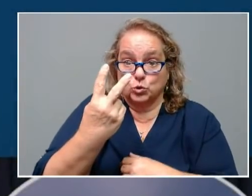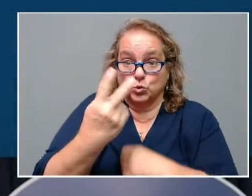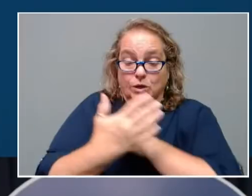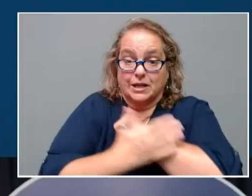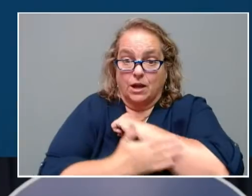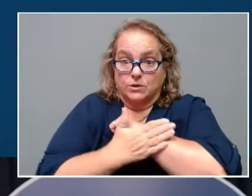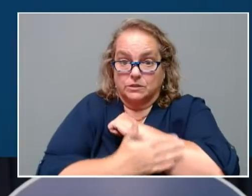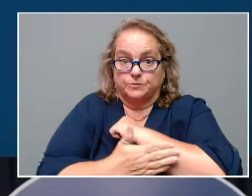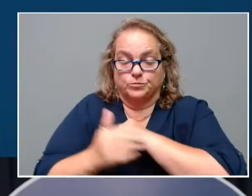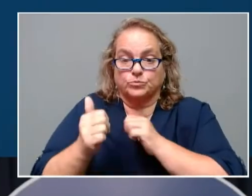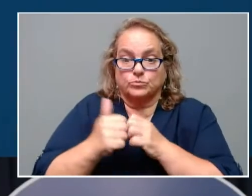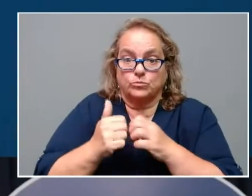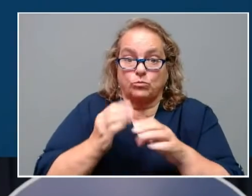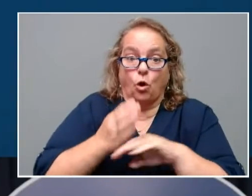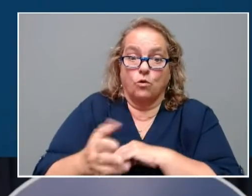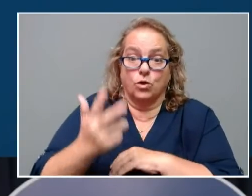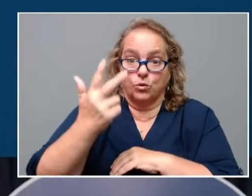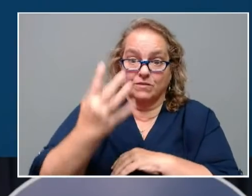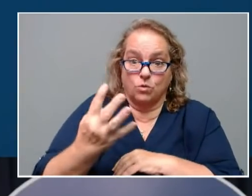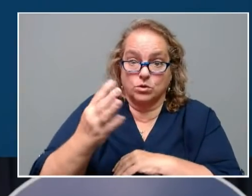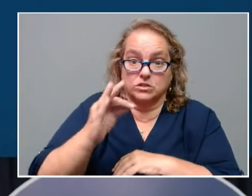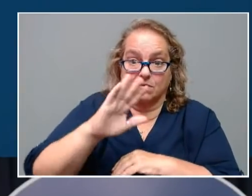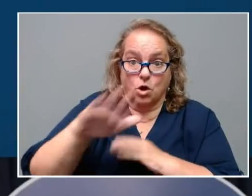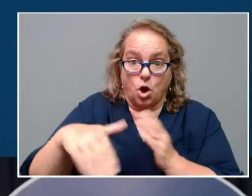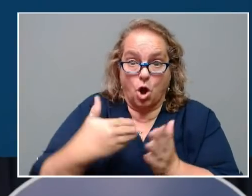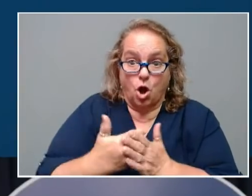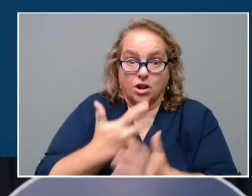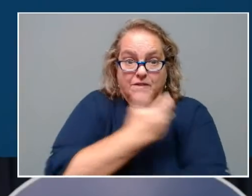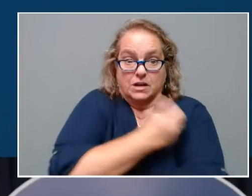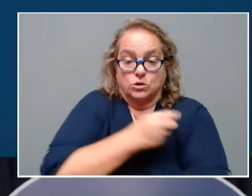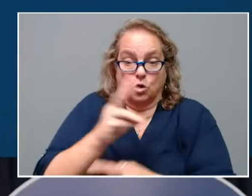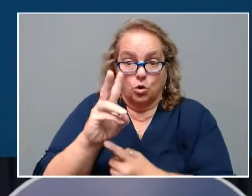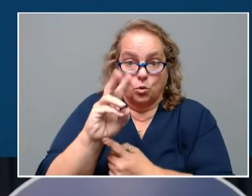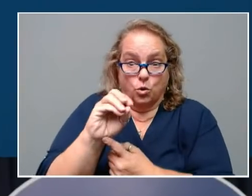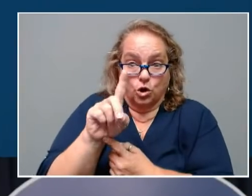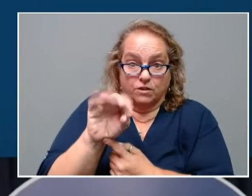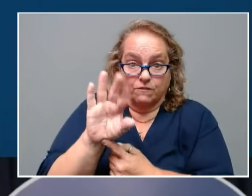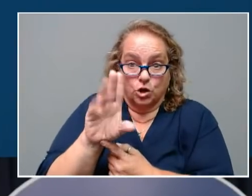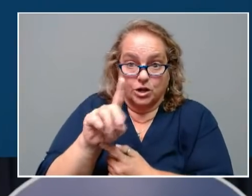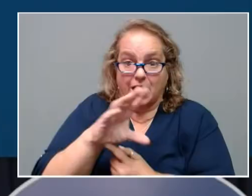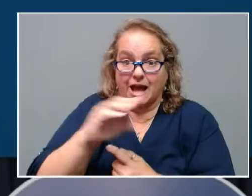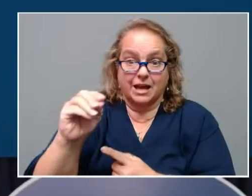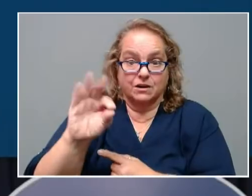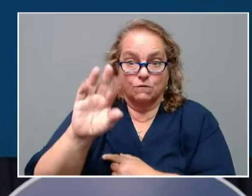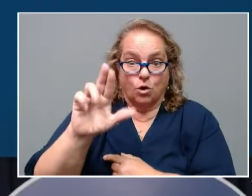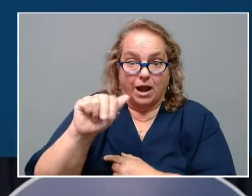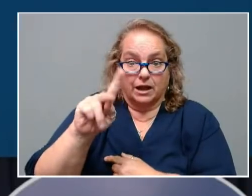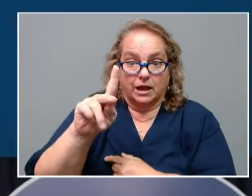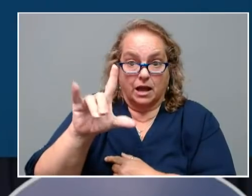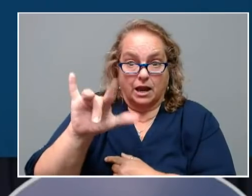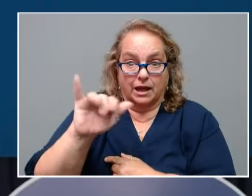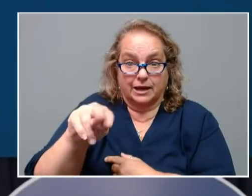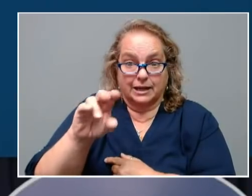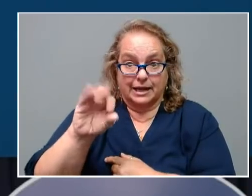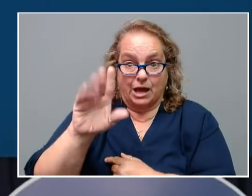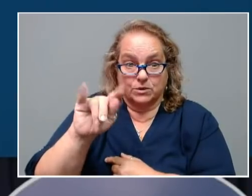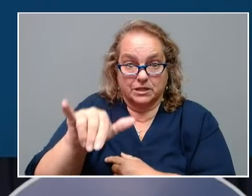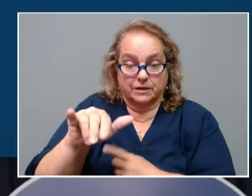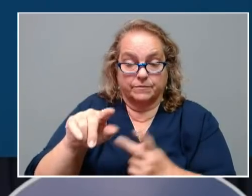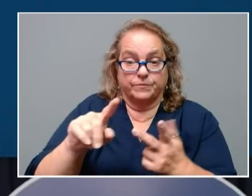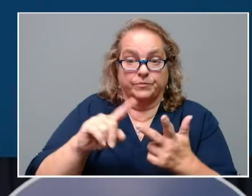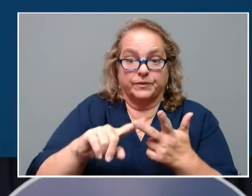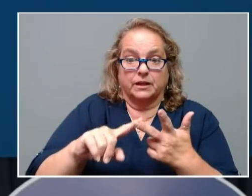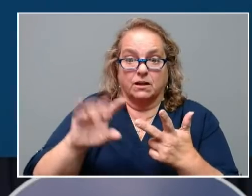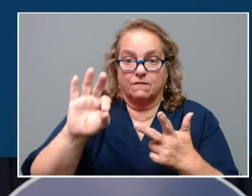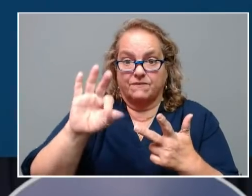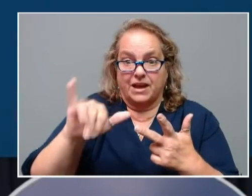residents vaccinated. That is Woodford and Franklin County, followed by Fayette, which is the only other county